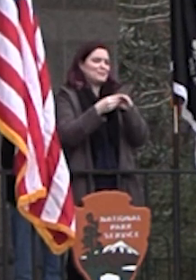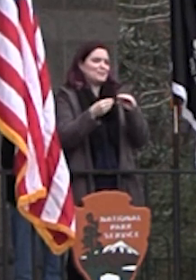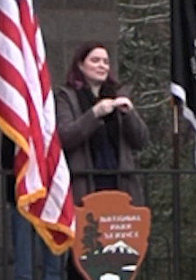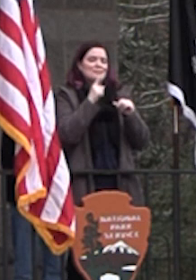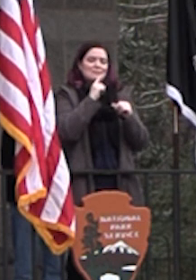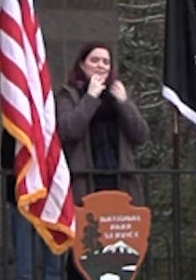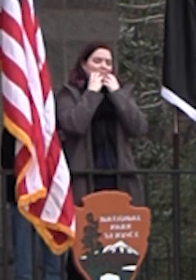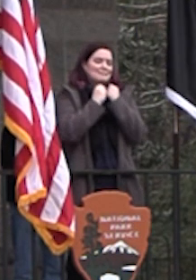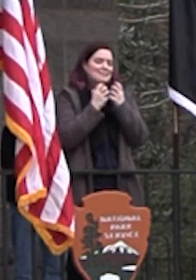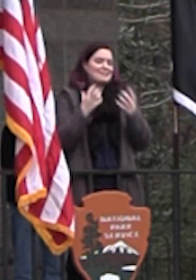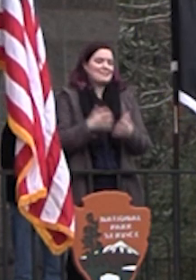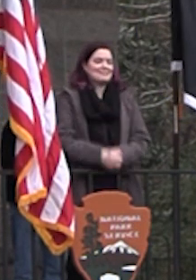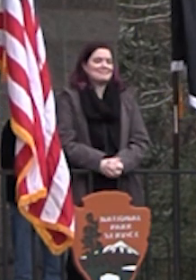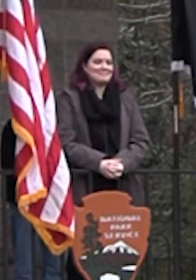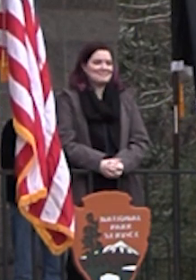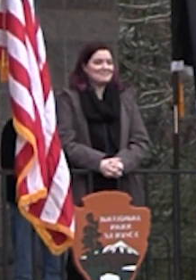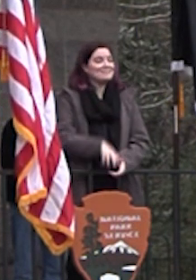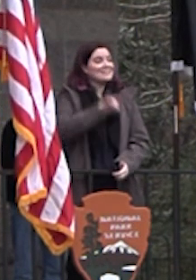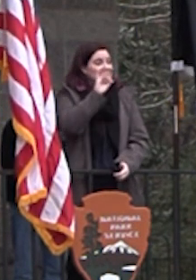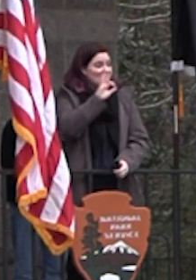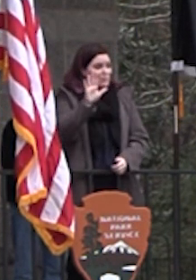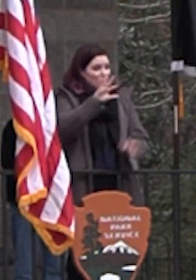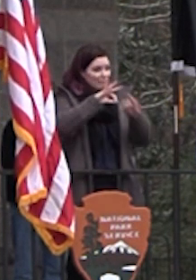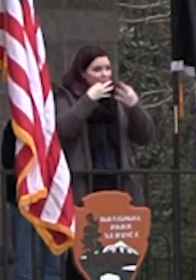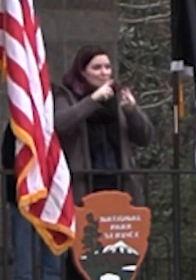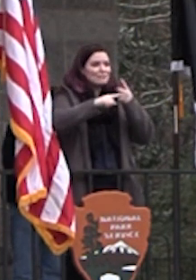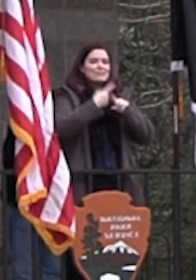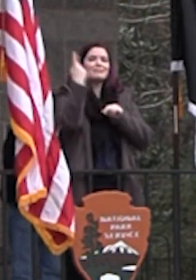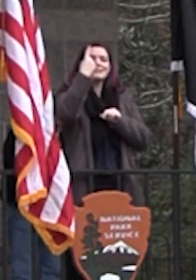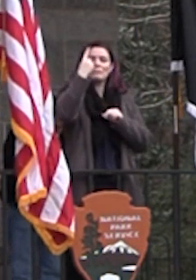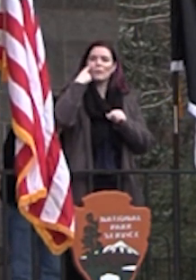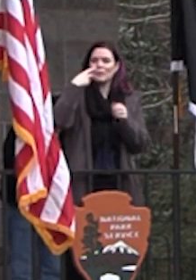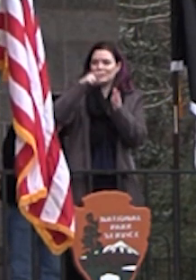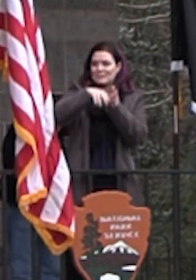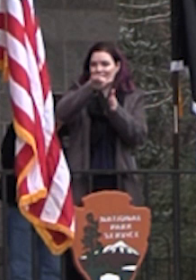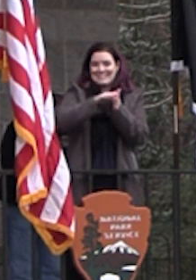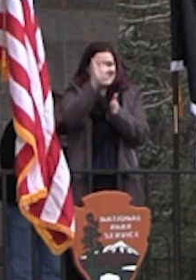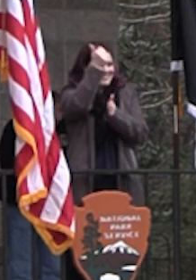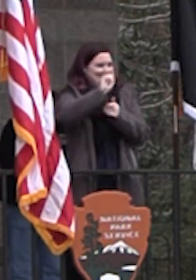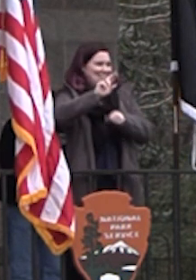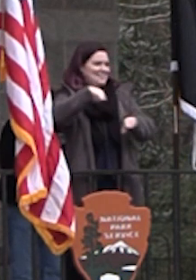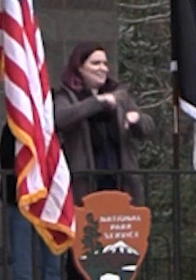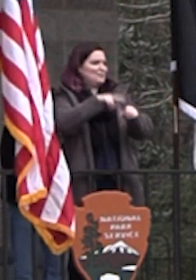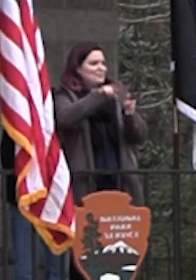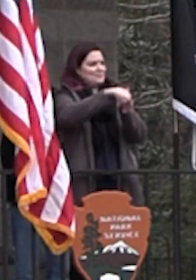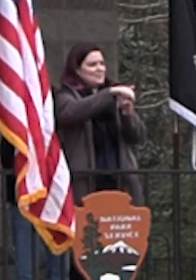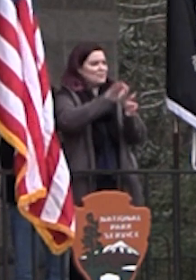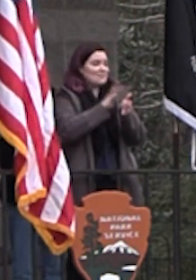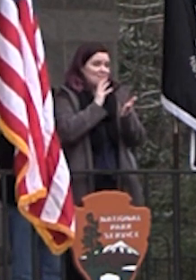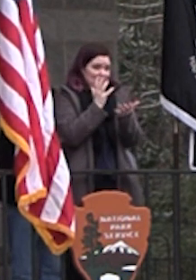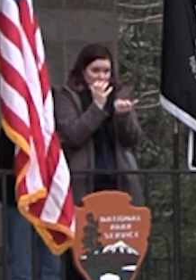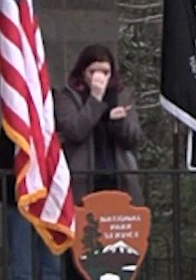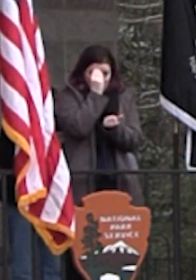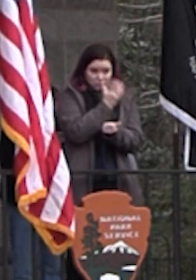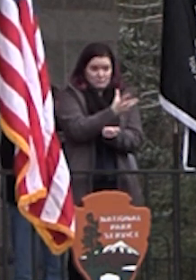lot. If you have a veteran, friend, or family member interred in any national cemetery, I want to make